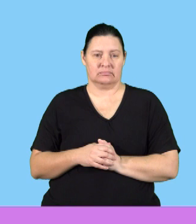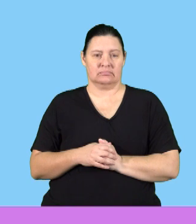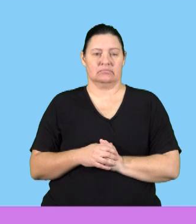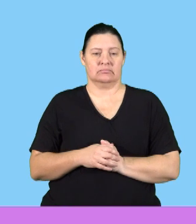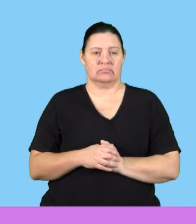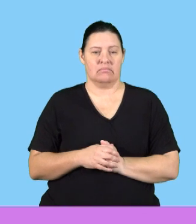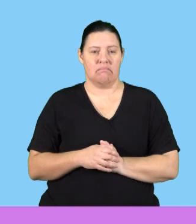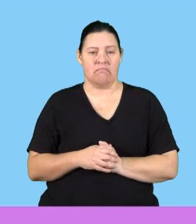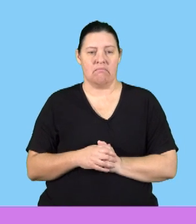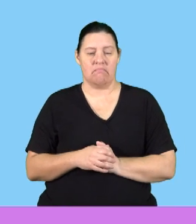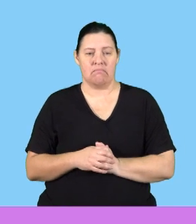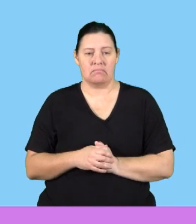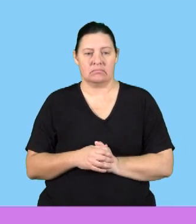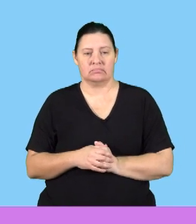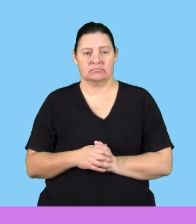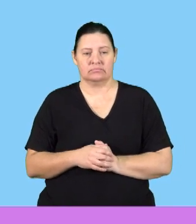100%